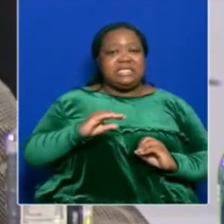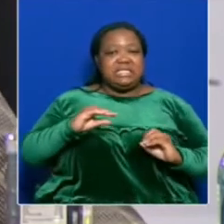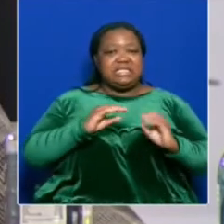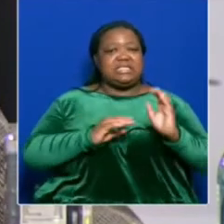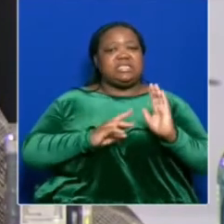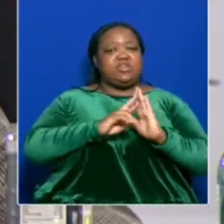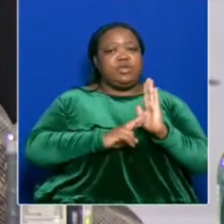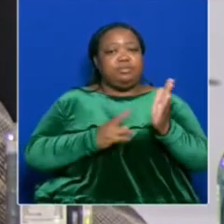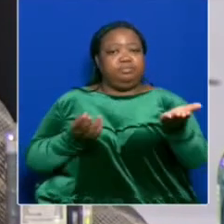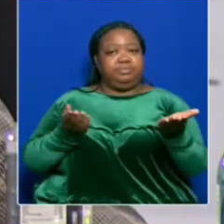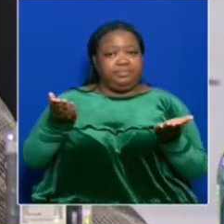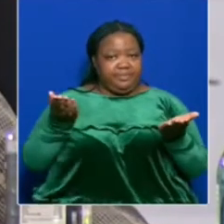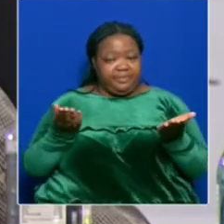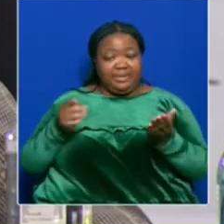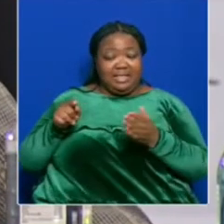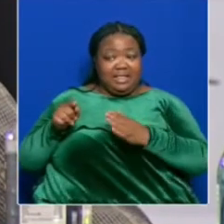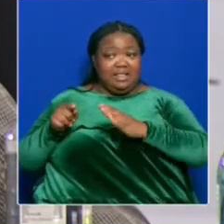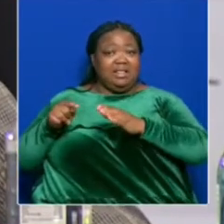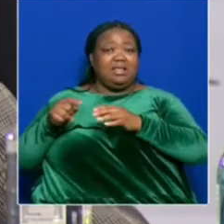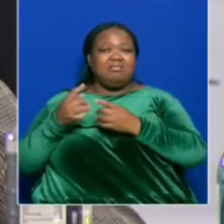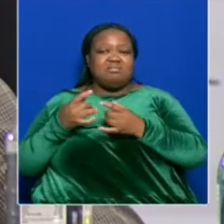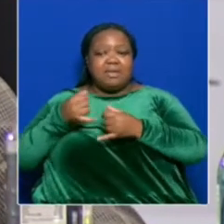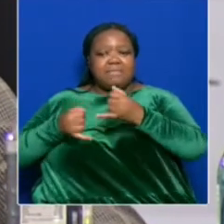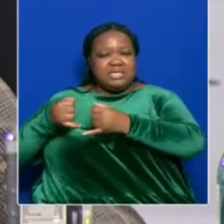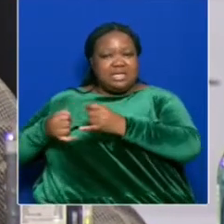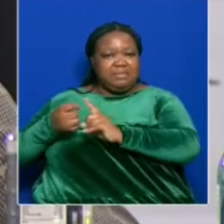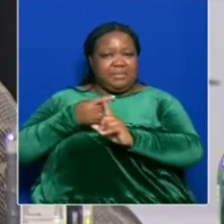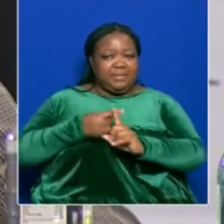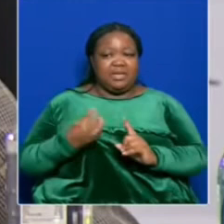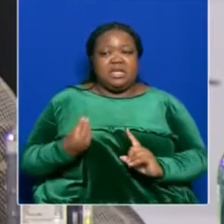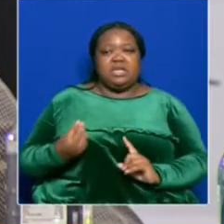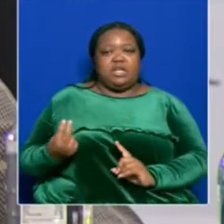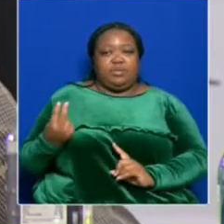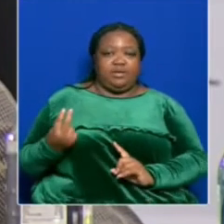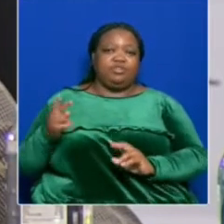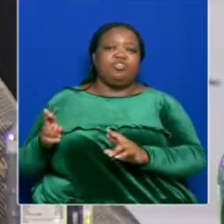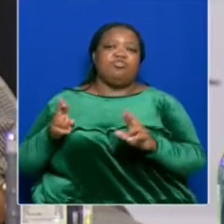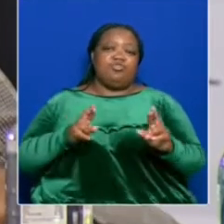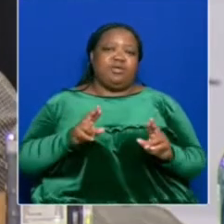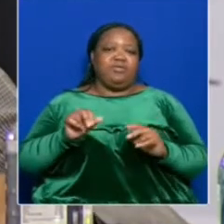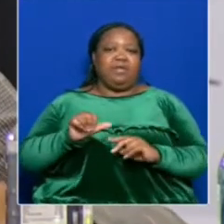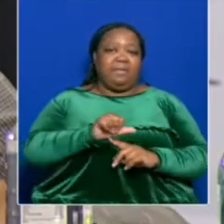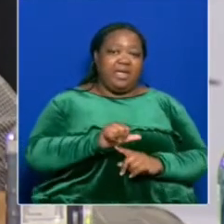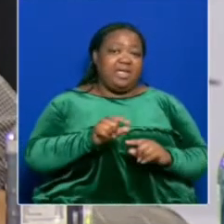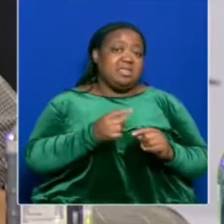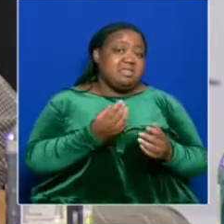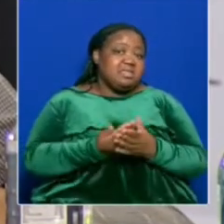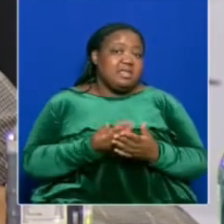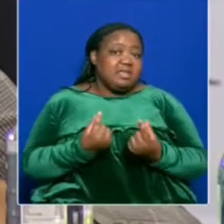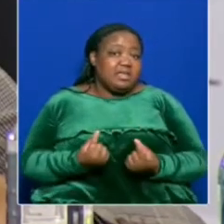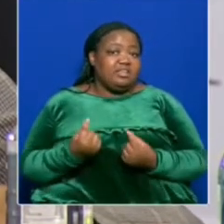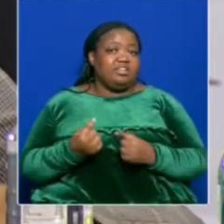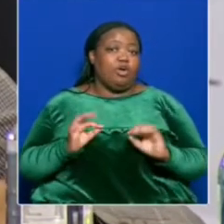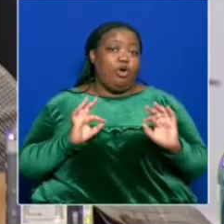report still indicates deficiencies within bid number 2. Hence, we refer that back for there to either be an official confirmation in